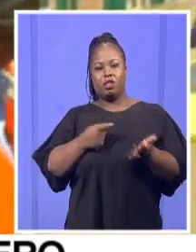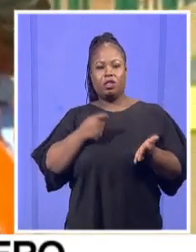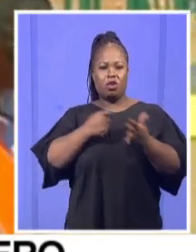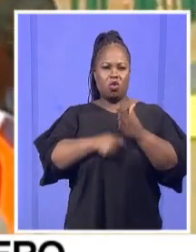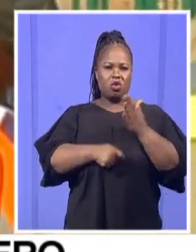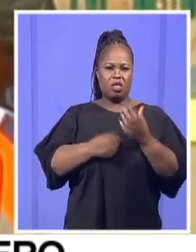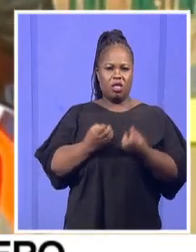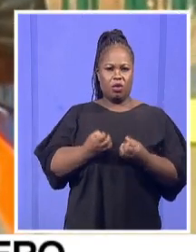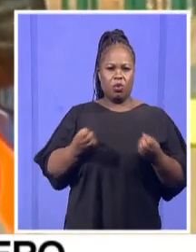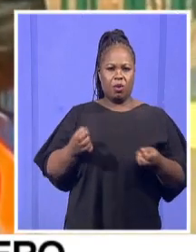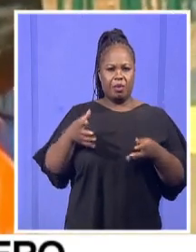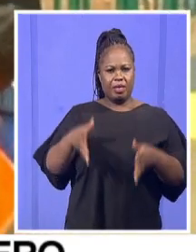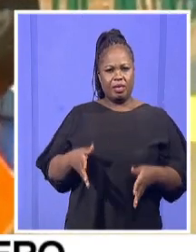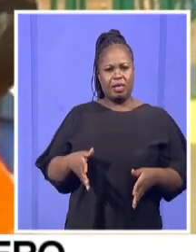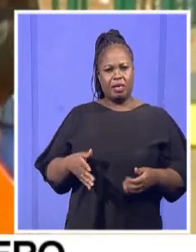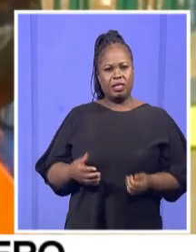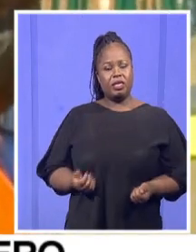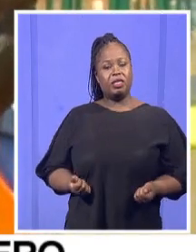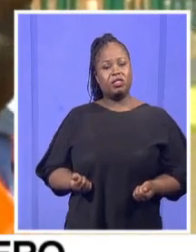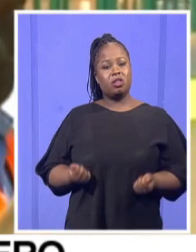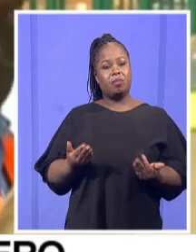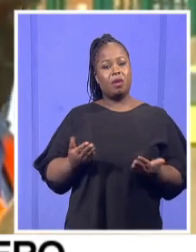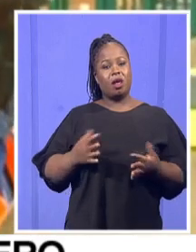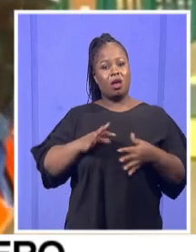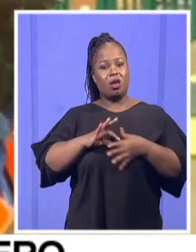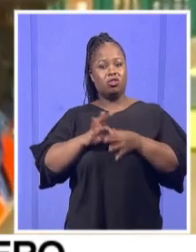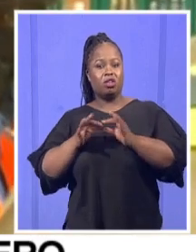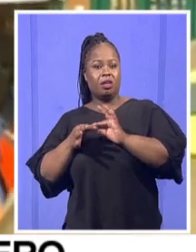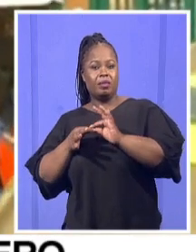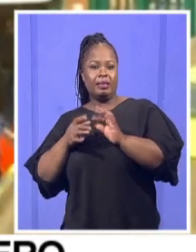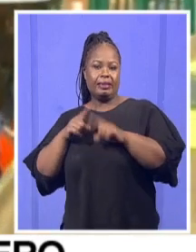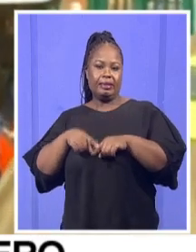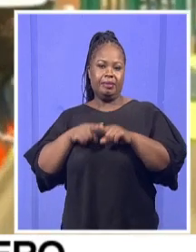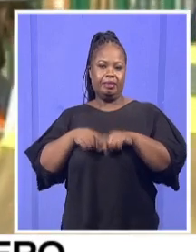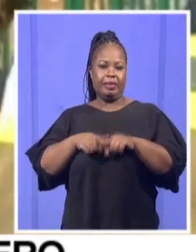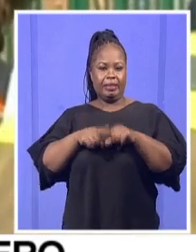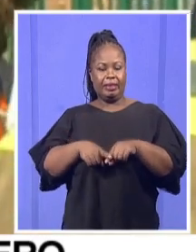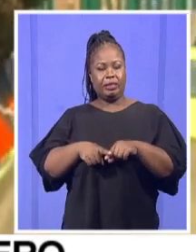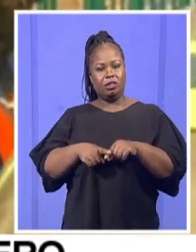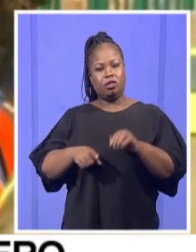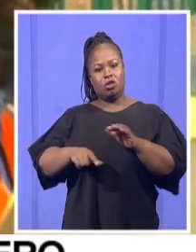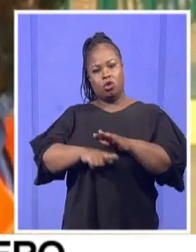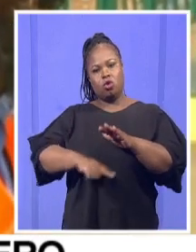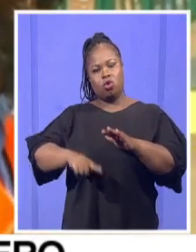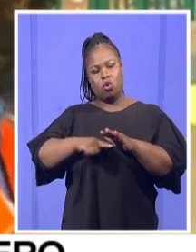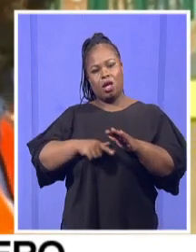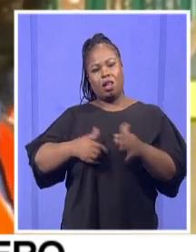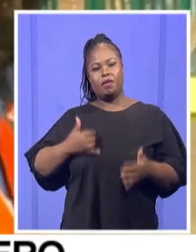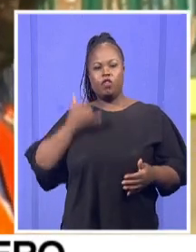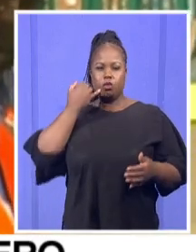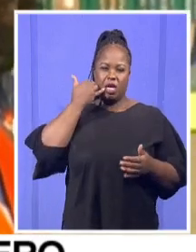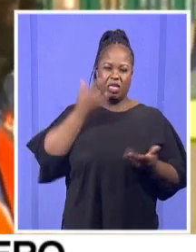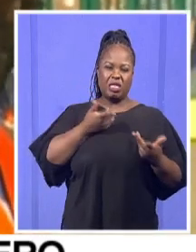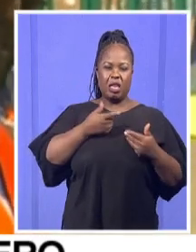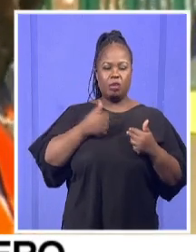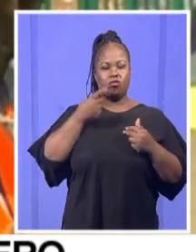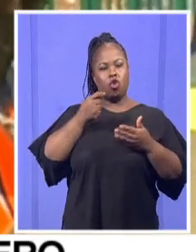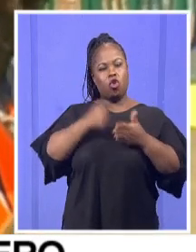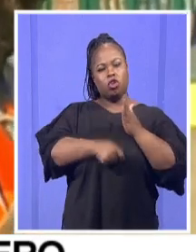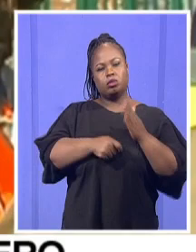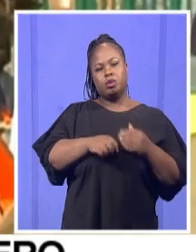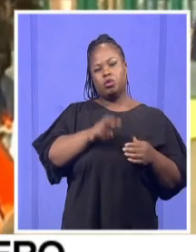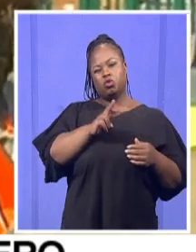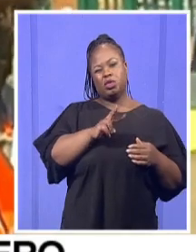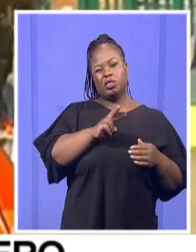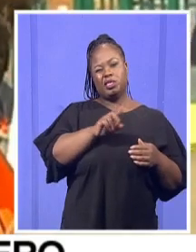equipment here and the supply chain. But we're looking, depends on also local diesel price, but 27, 28